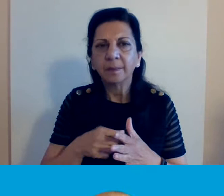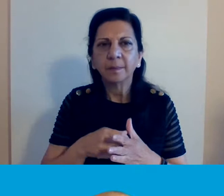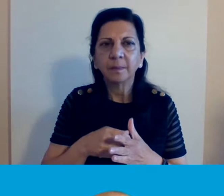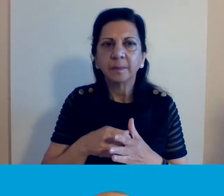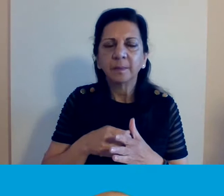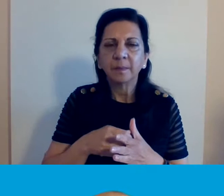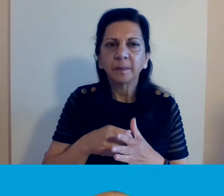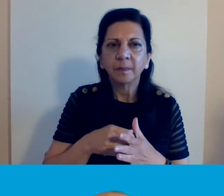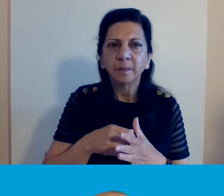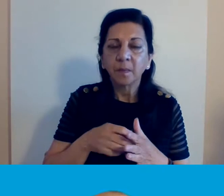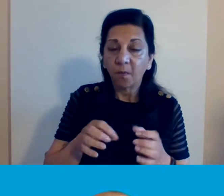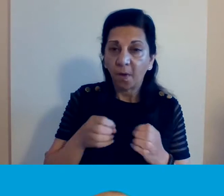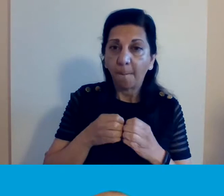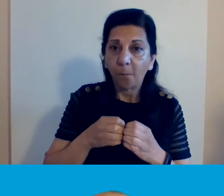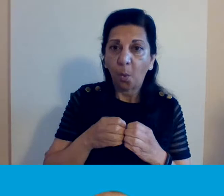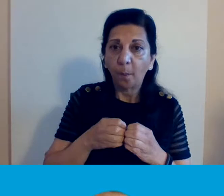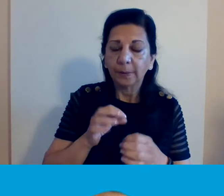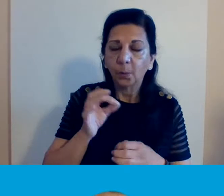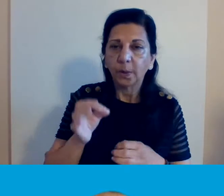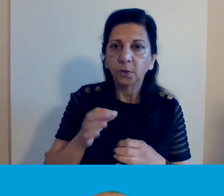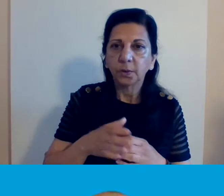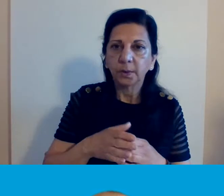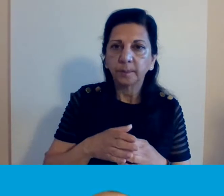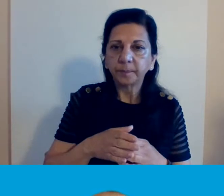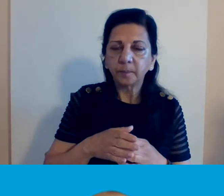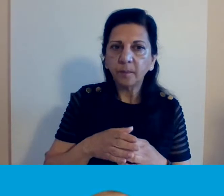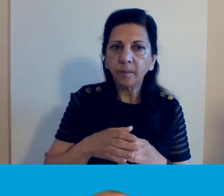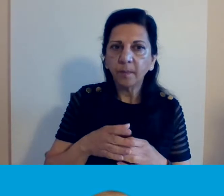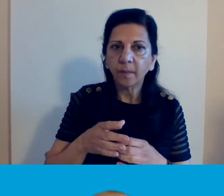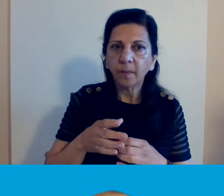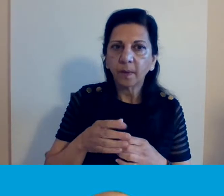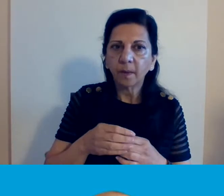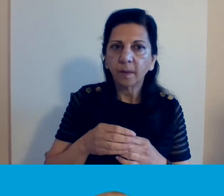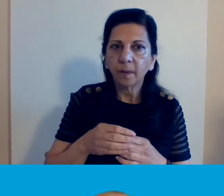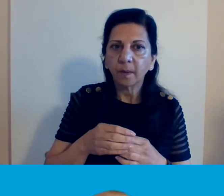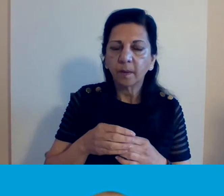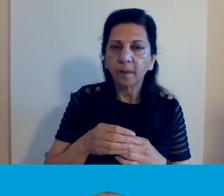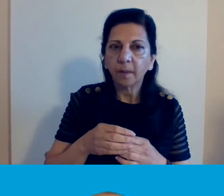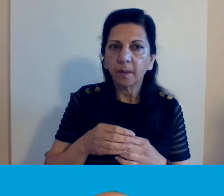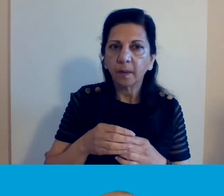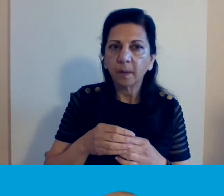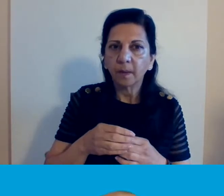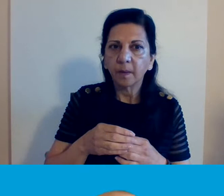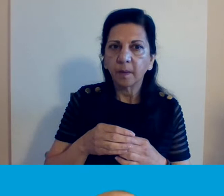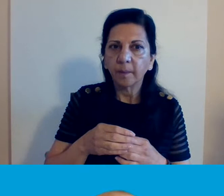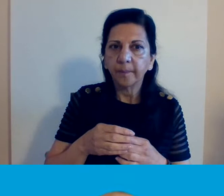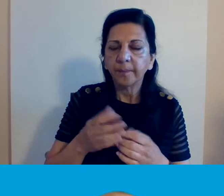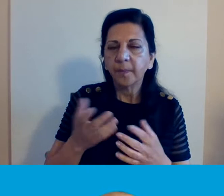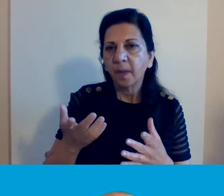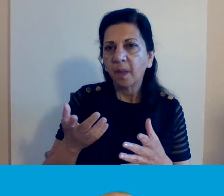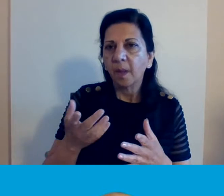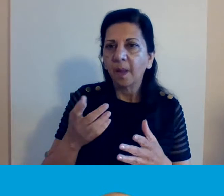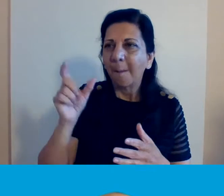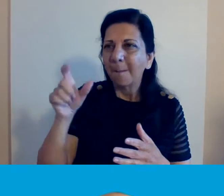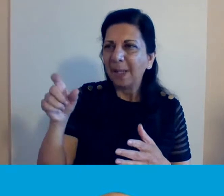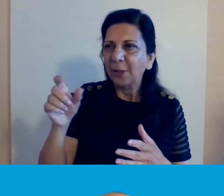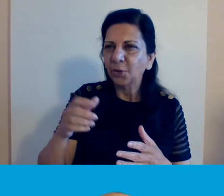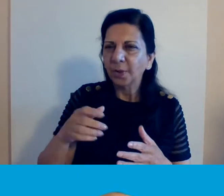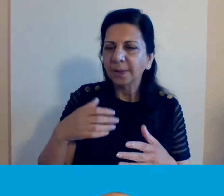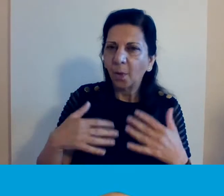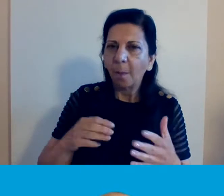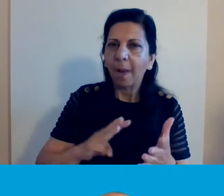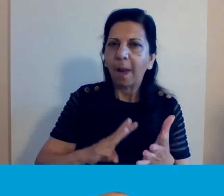So noting a lot of people with conditions and long-term conditions, we're mentioning MS, Parkinson's, etc., who